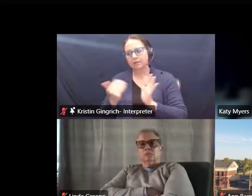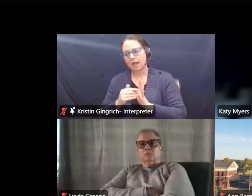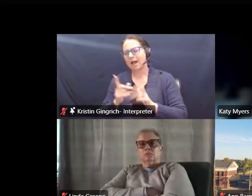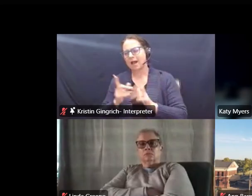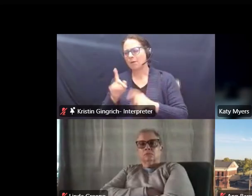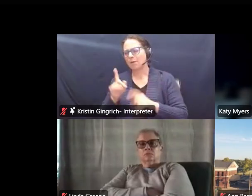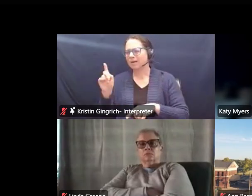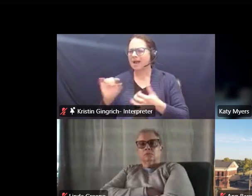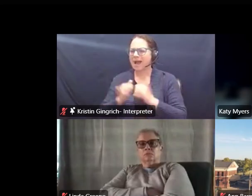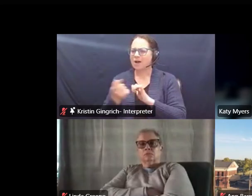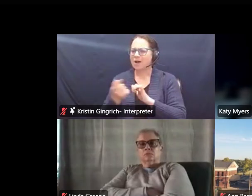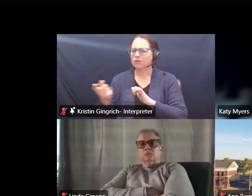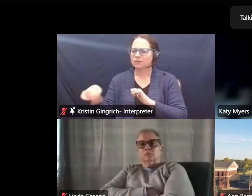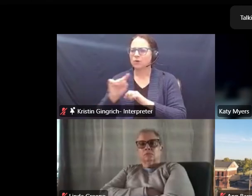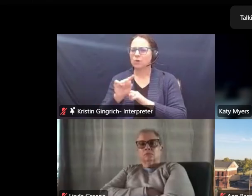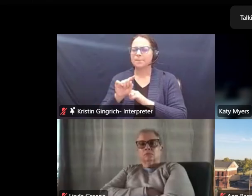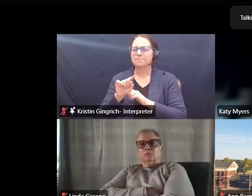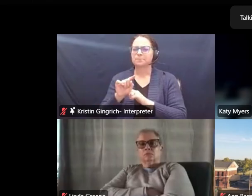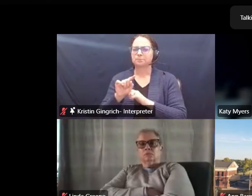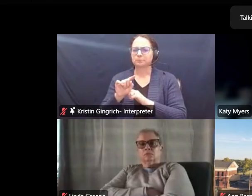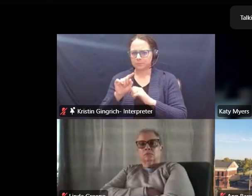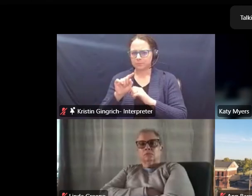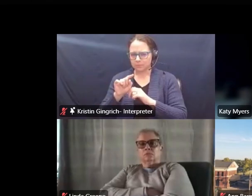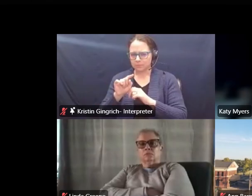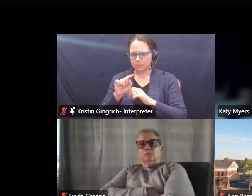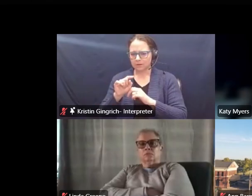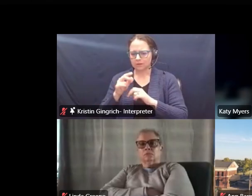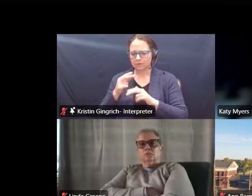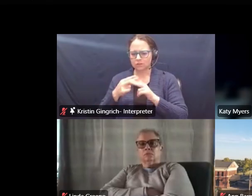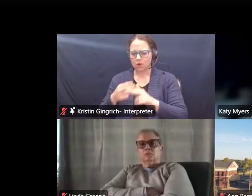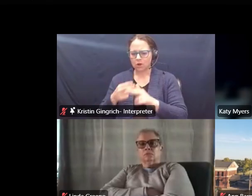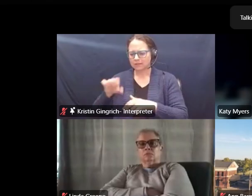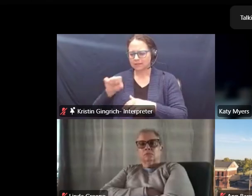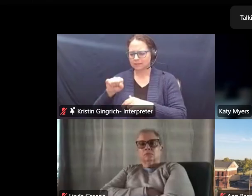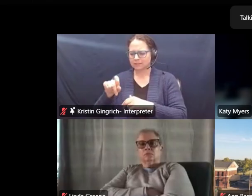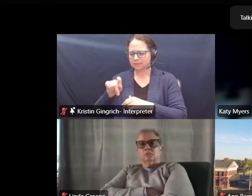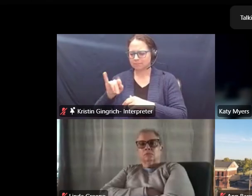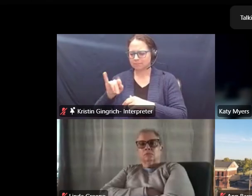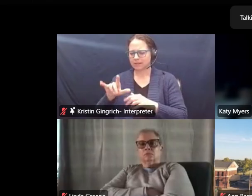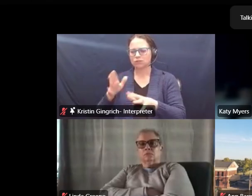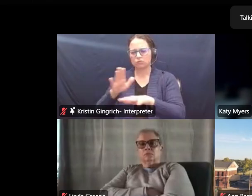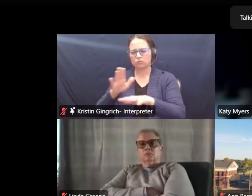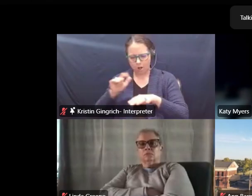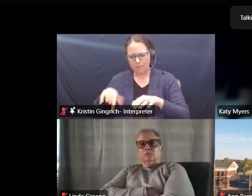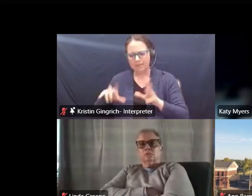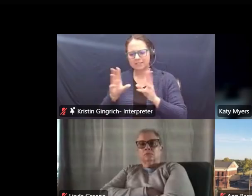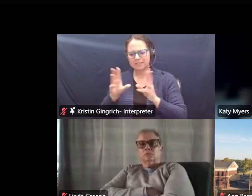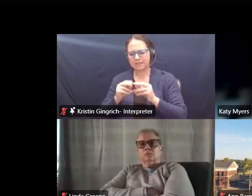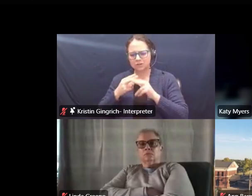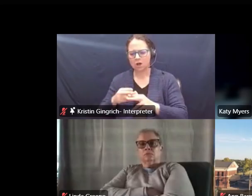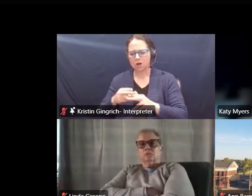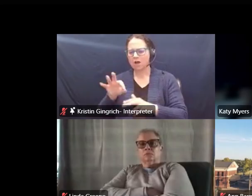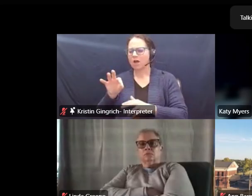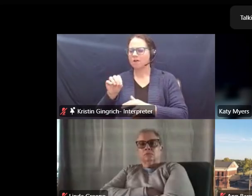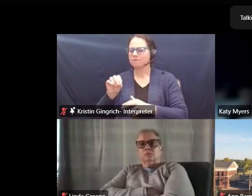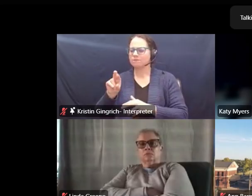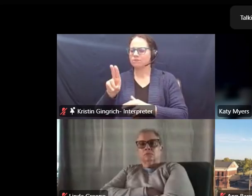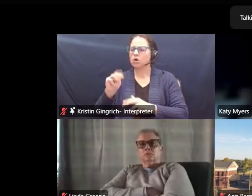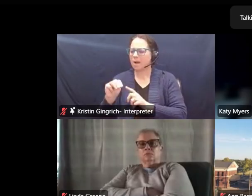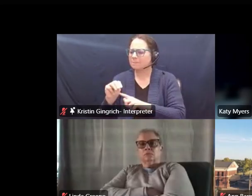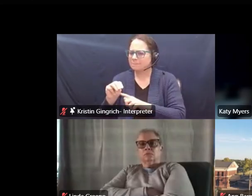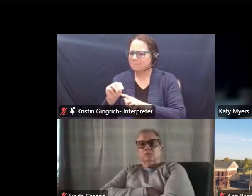have called this SPIL committee meeting a forum, and